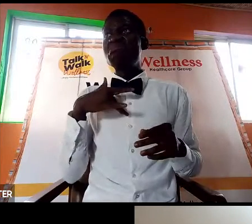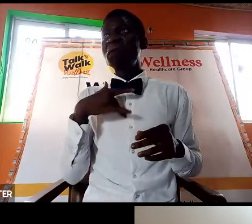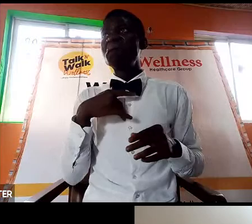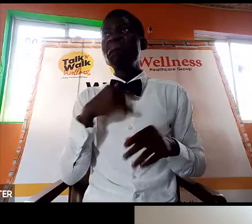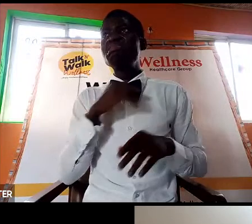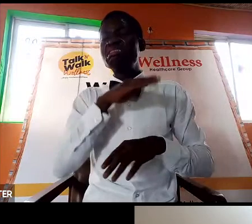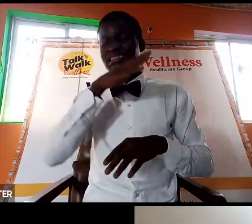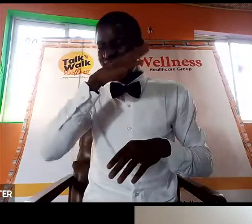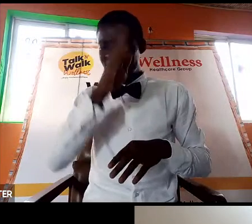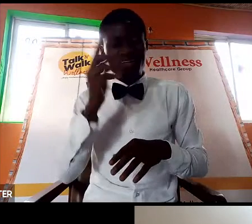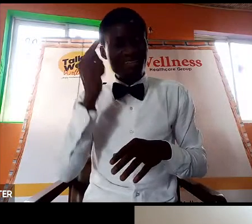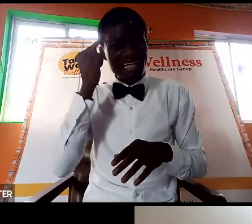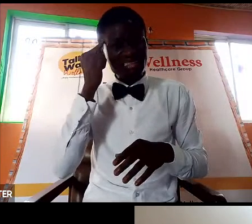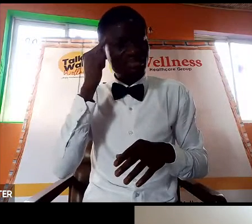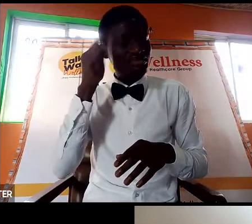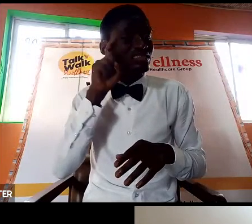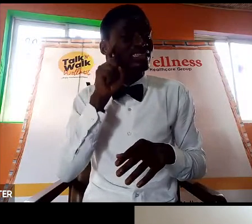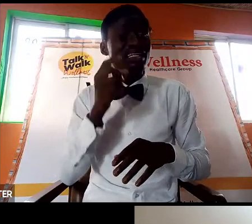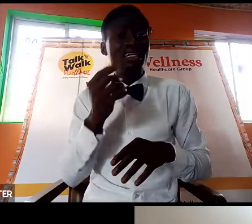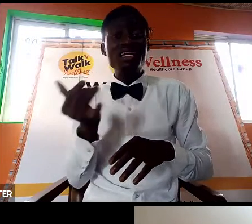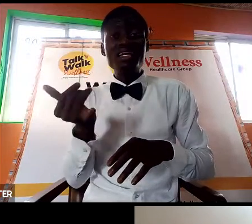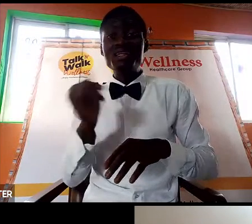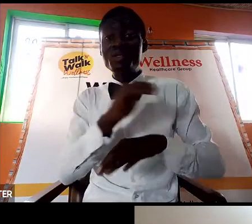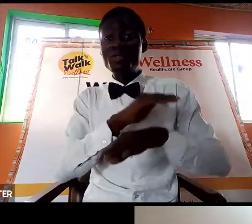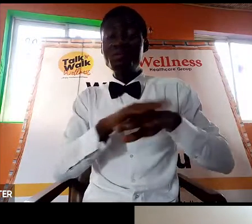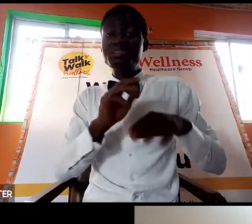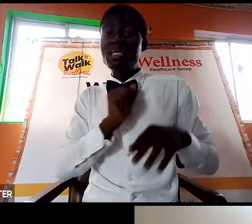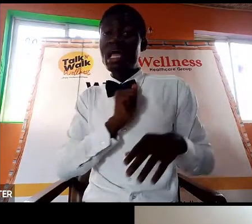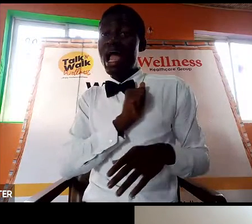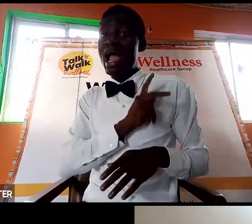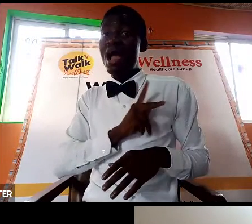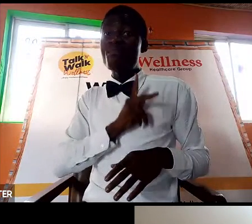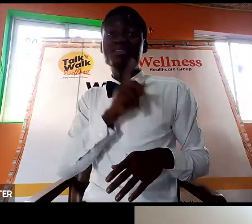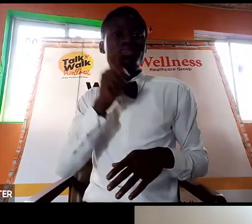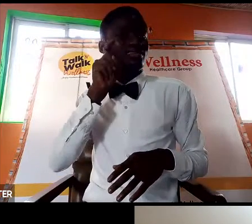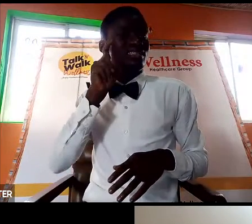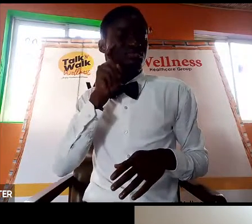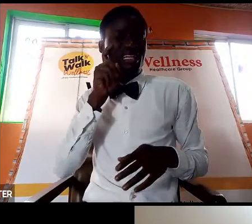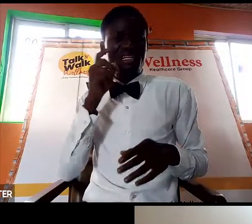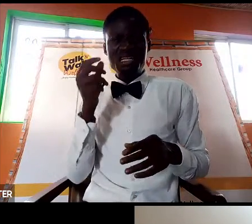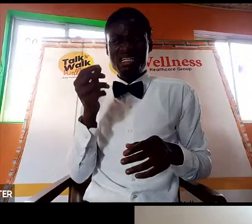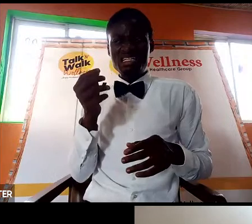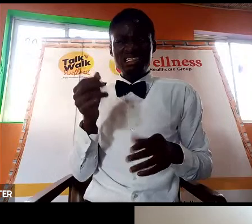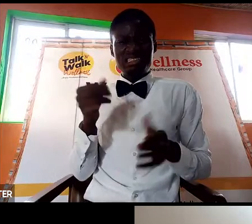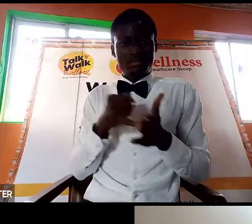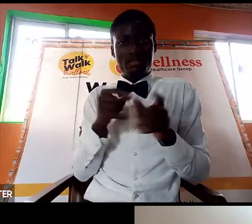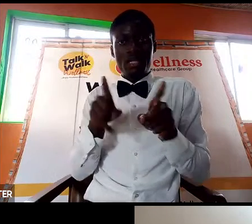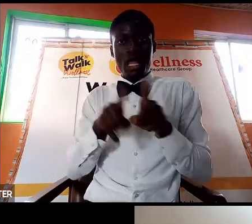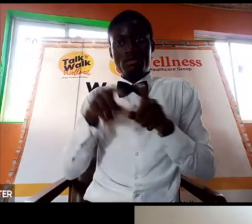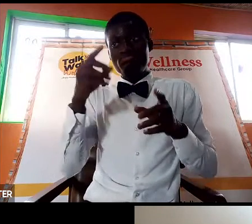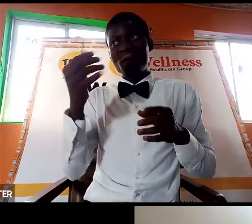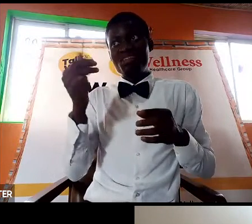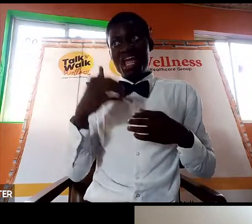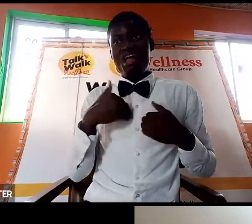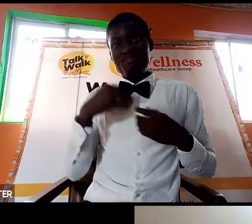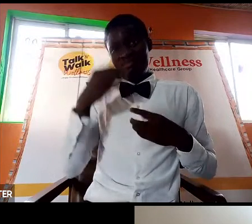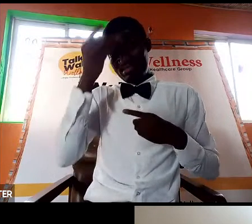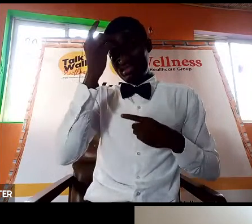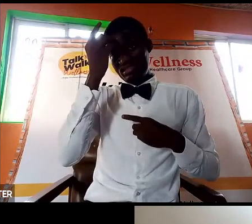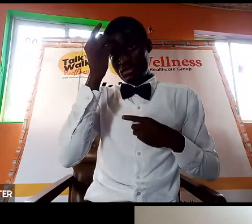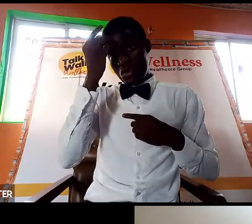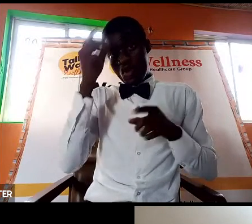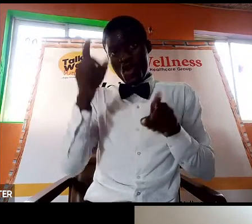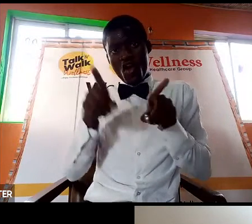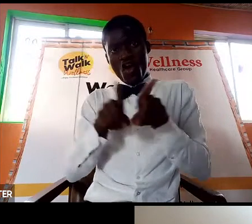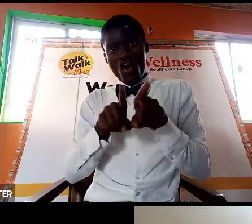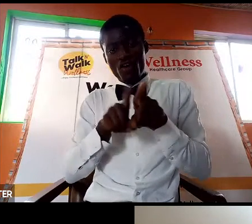appreciate sex. So it's like a disease. And you also said that there is an orgasmic disorder. Maybe